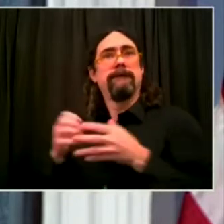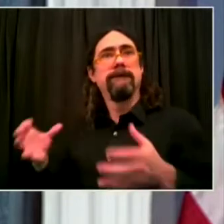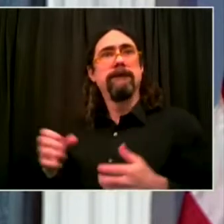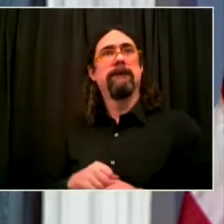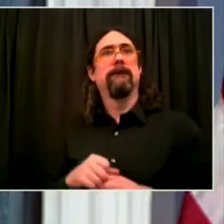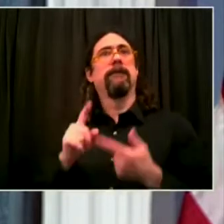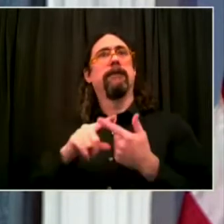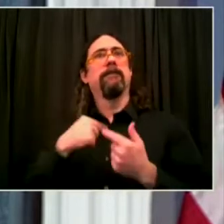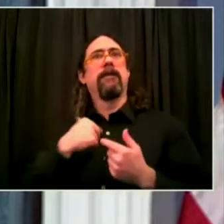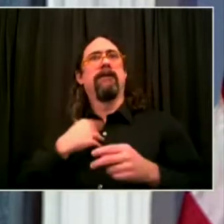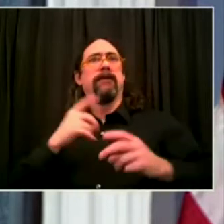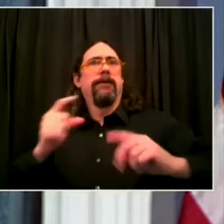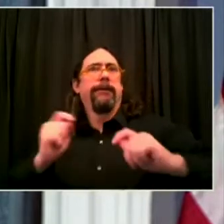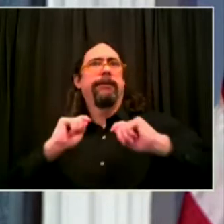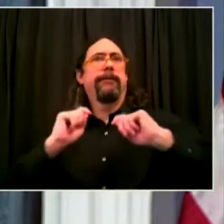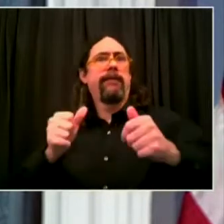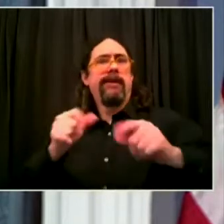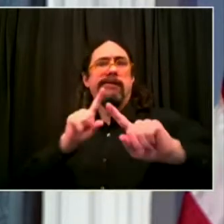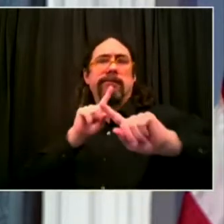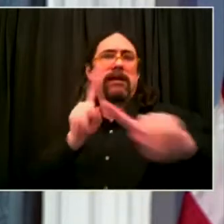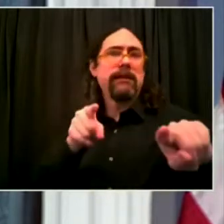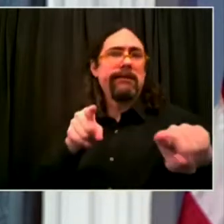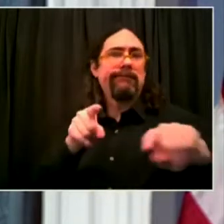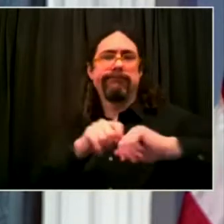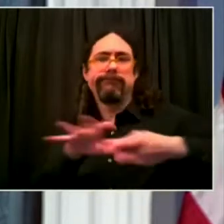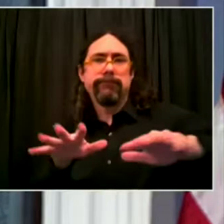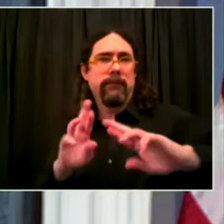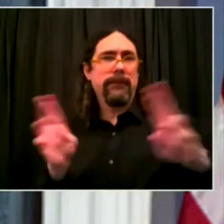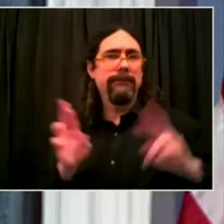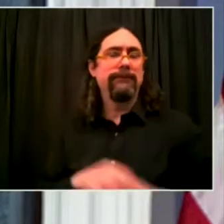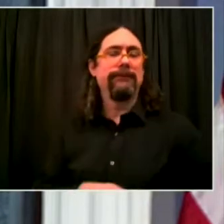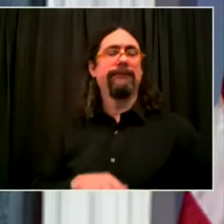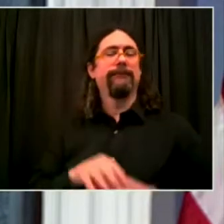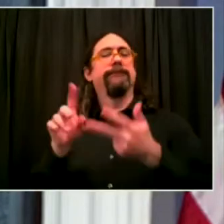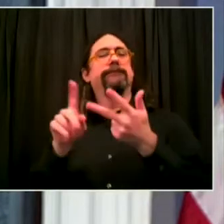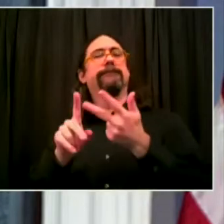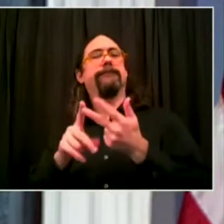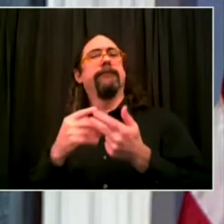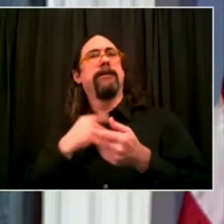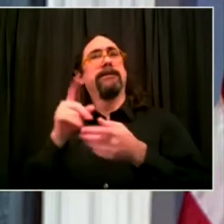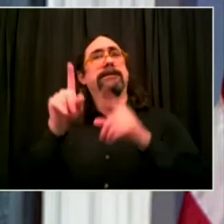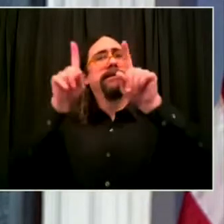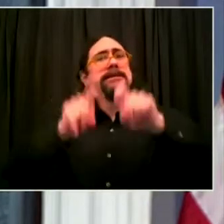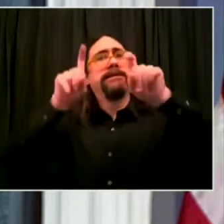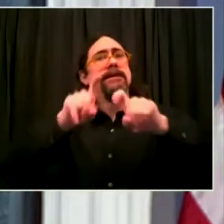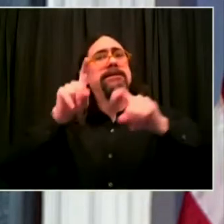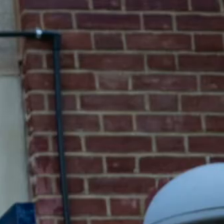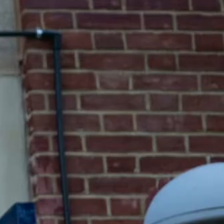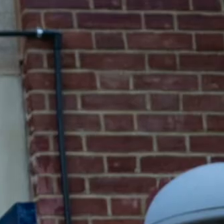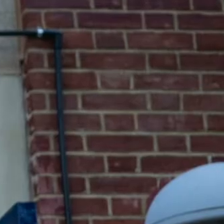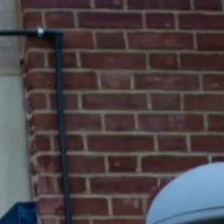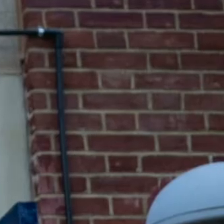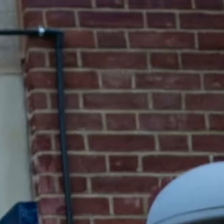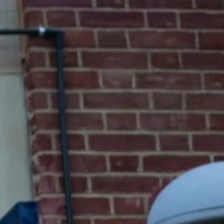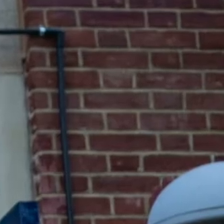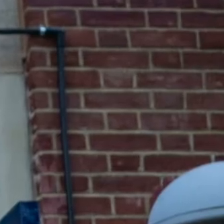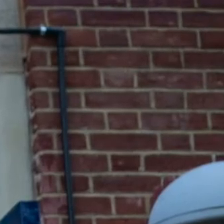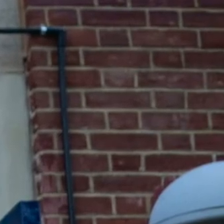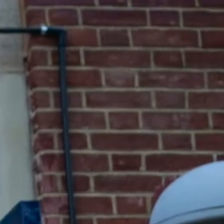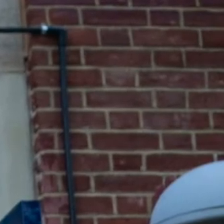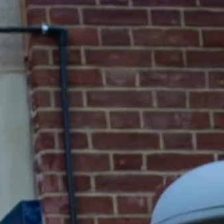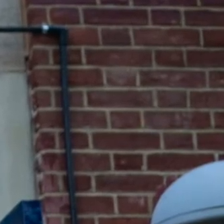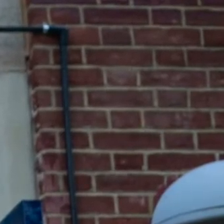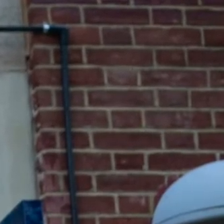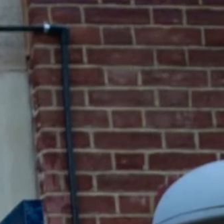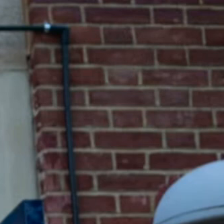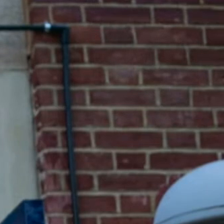well as continued weekly testing in all of our elementary schools. The city's school's chancellor, Richard A. Carranza, also added that about a